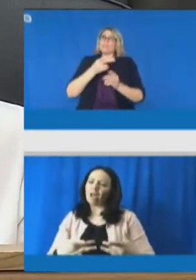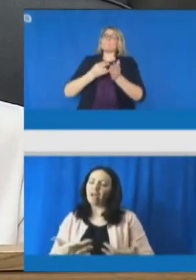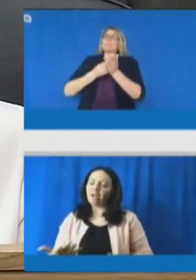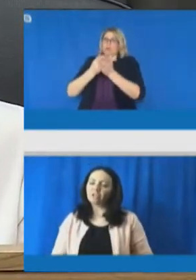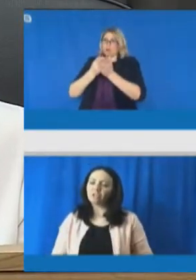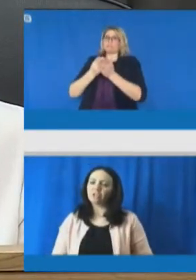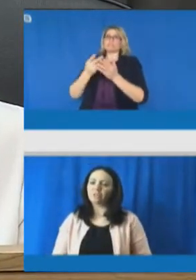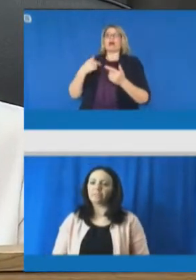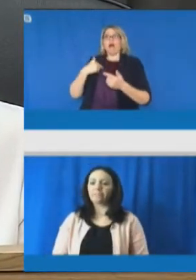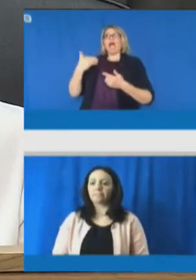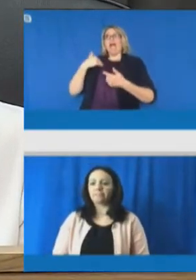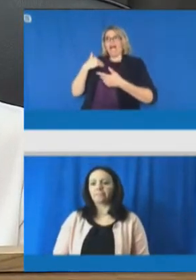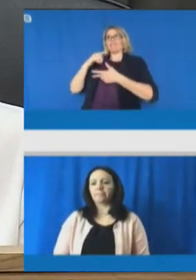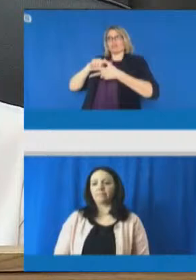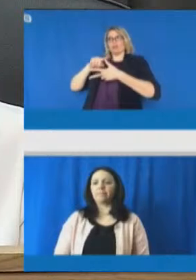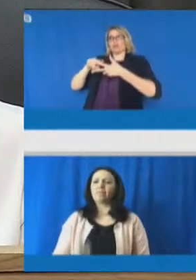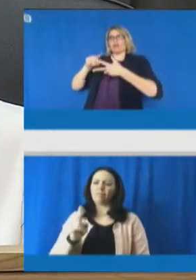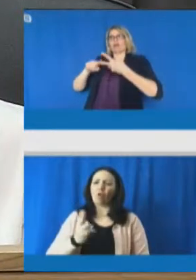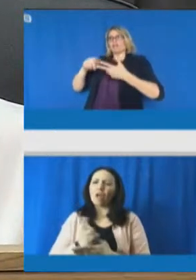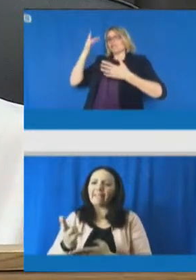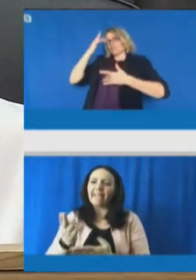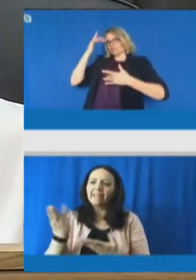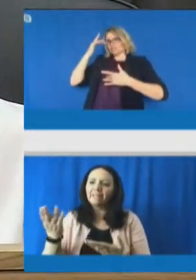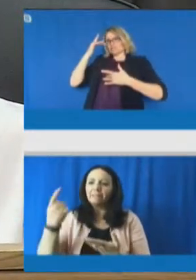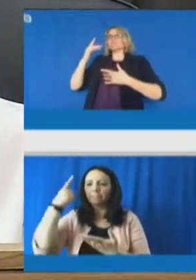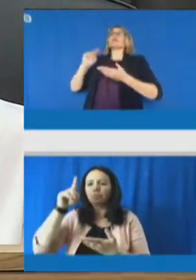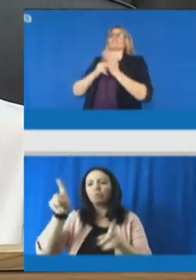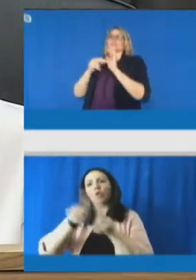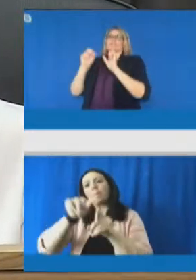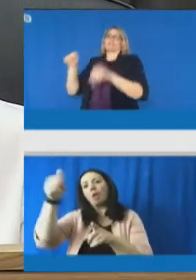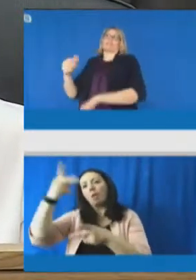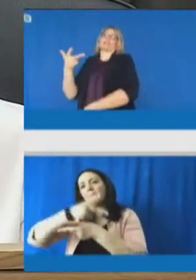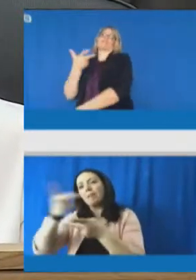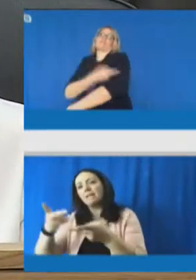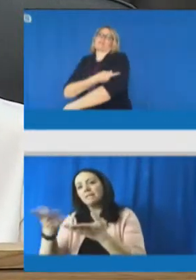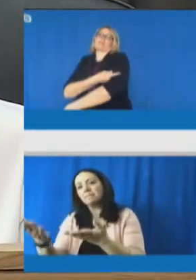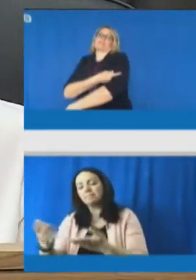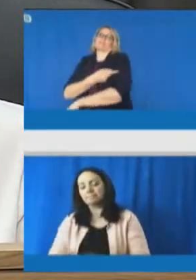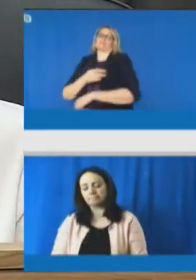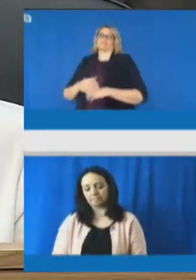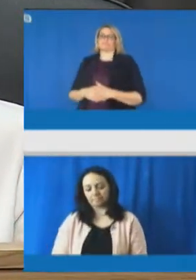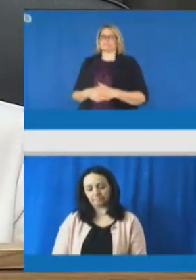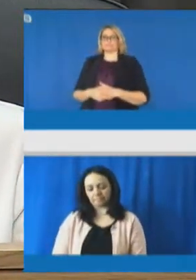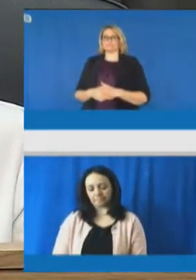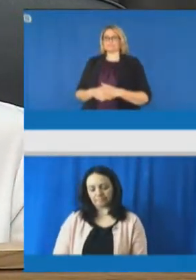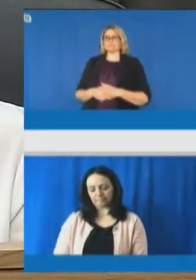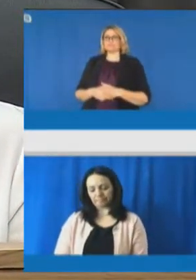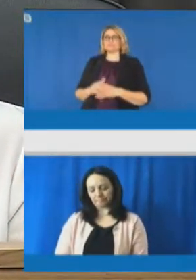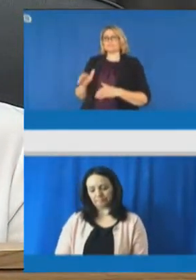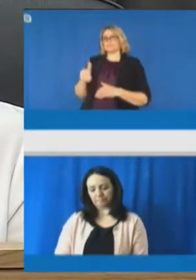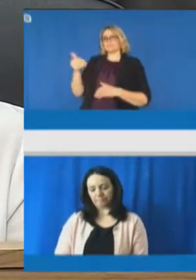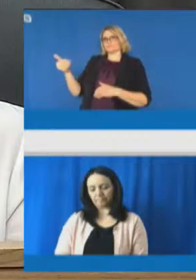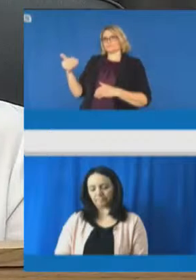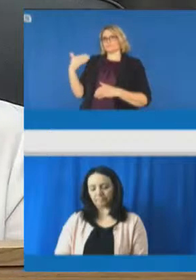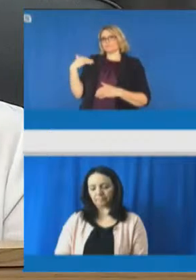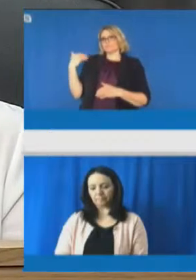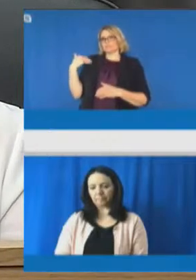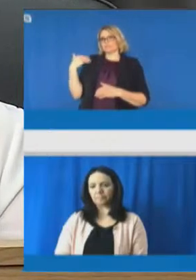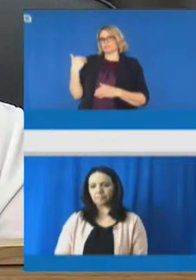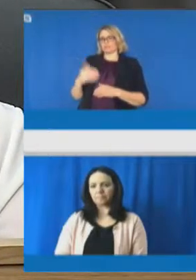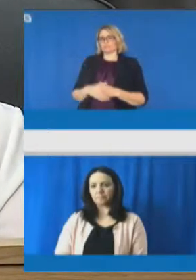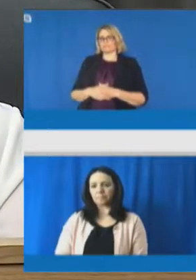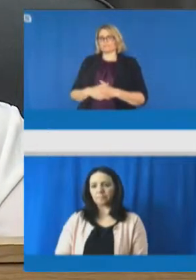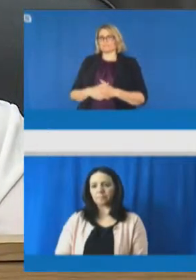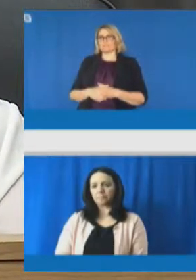so that we support pharmacies and the RHAs through this process, and extramural as well. Many pharmacists, of course,